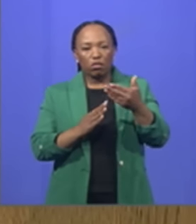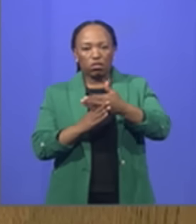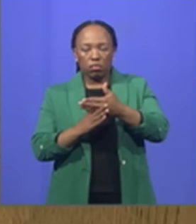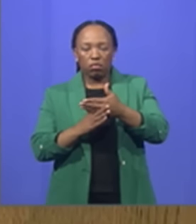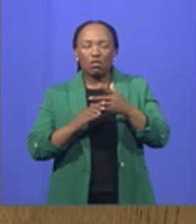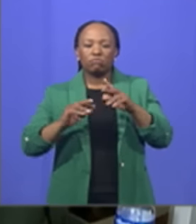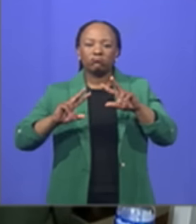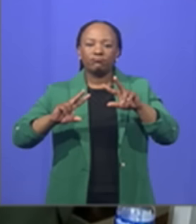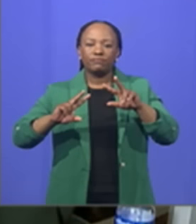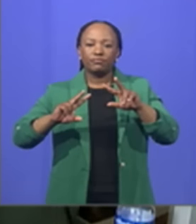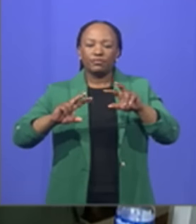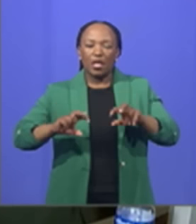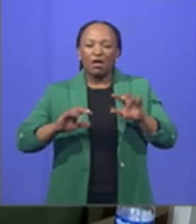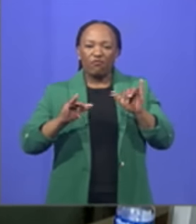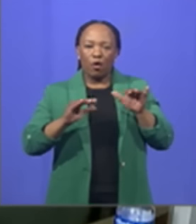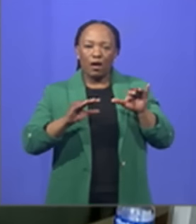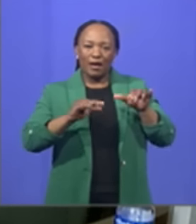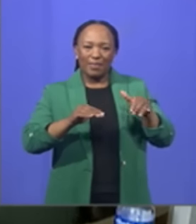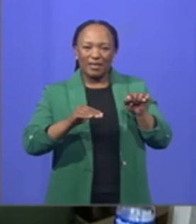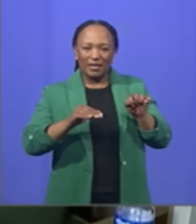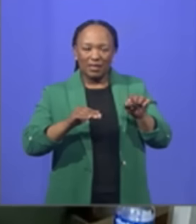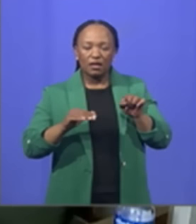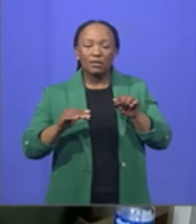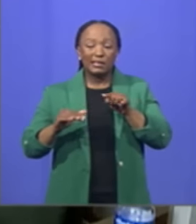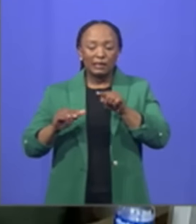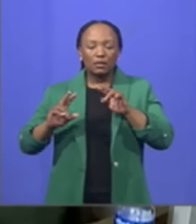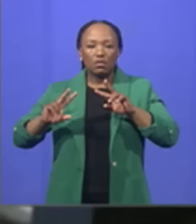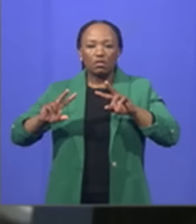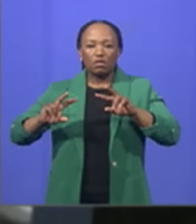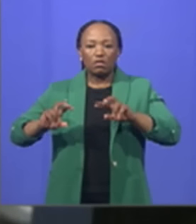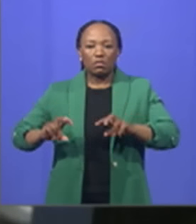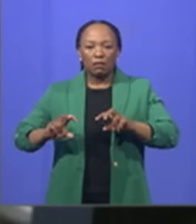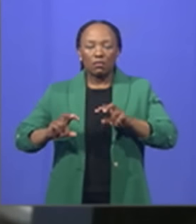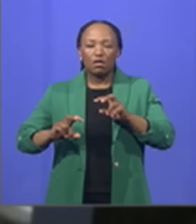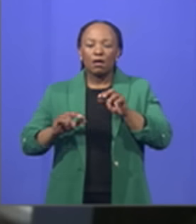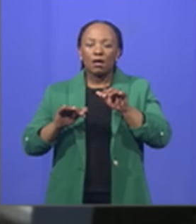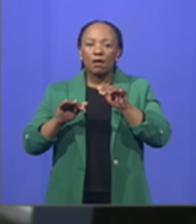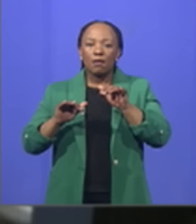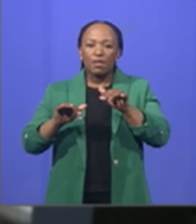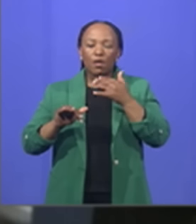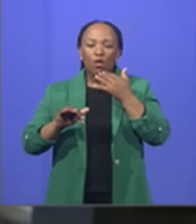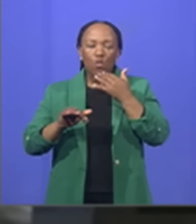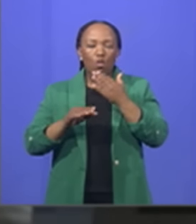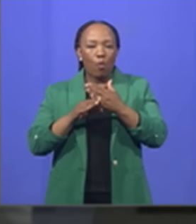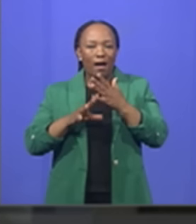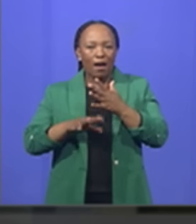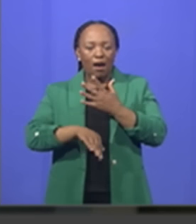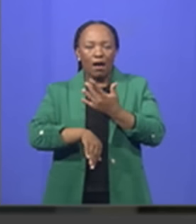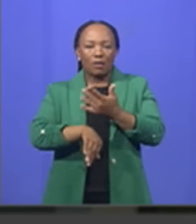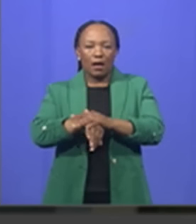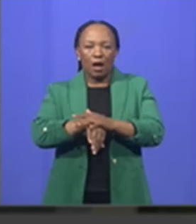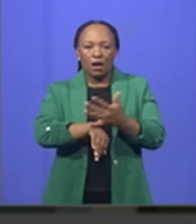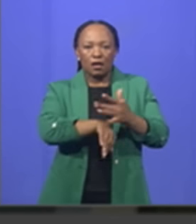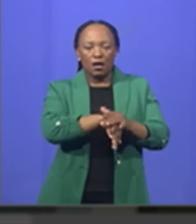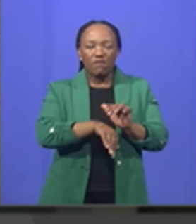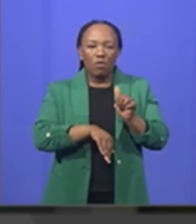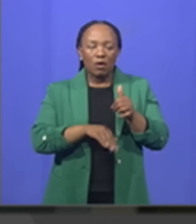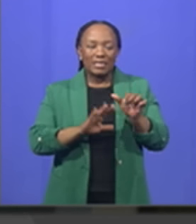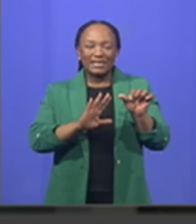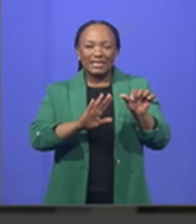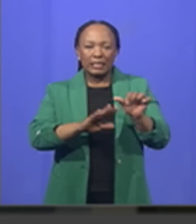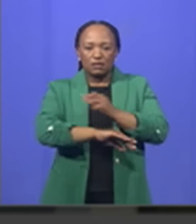bjo. Maikemišetšo a dinyakišišo ke go lekola mahu a bašomi ba tša maphelo ba tshela ka maokelong a tshela